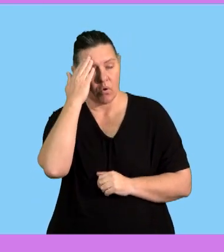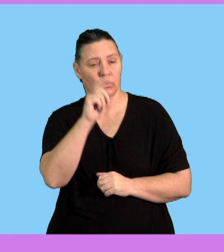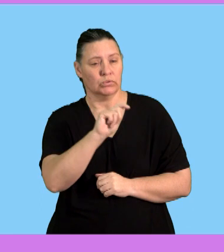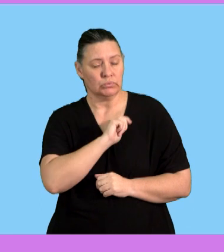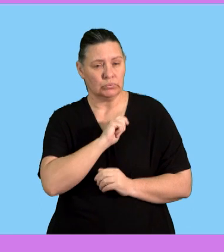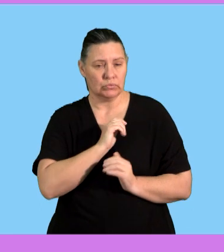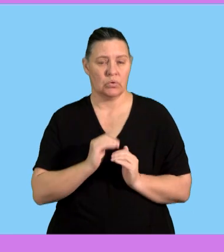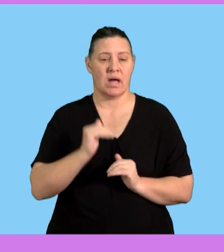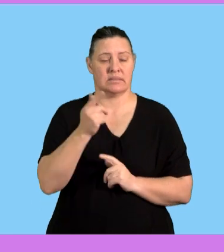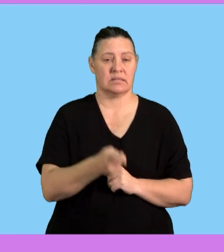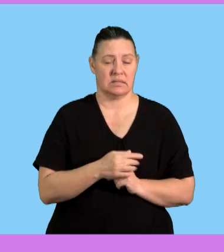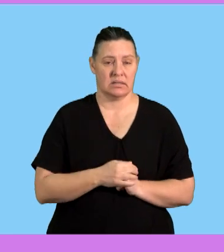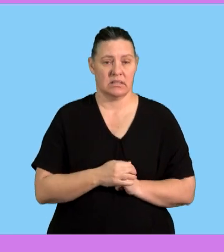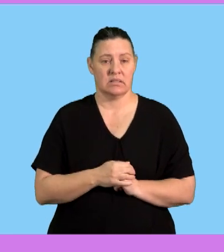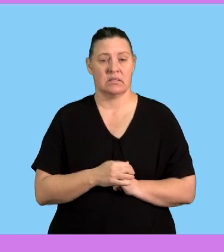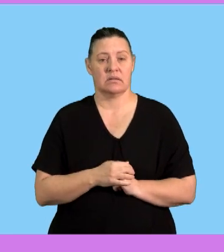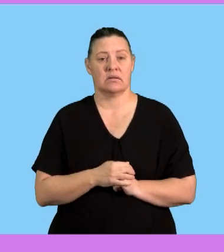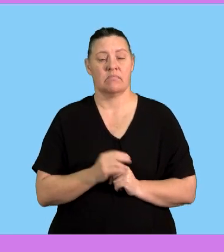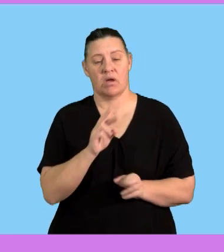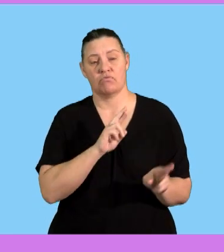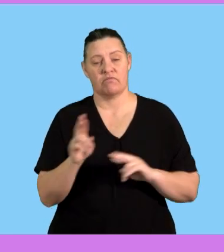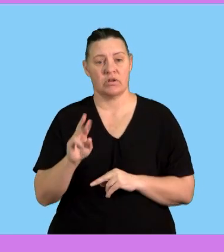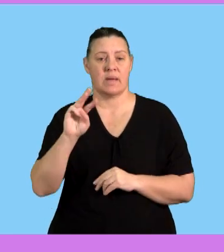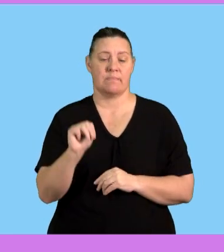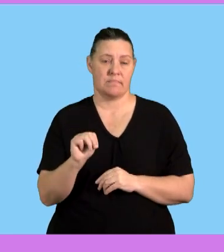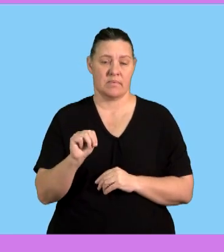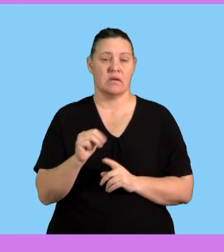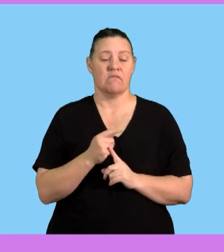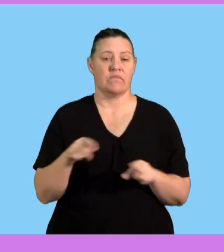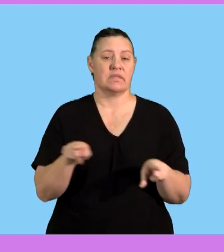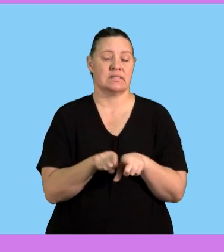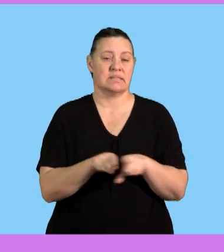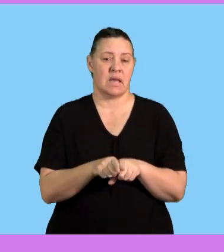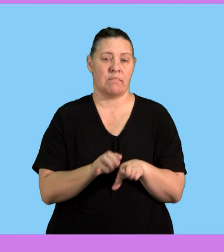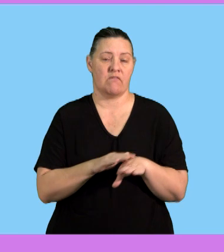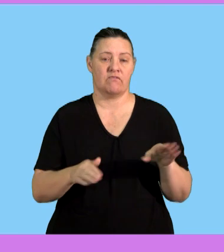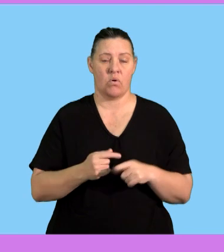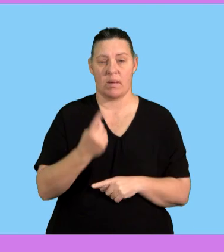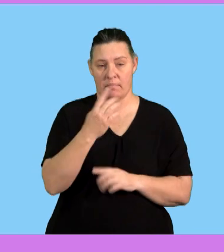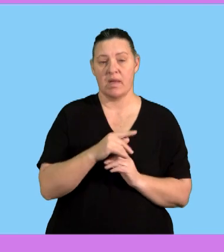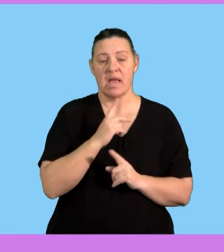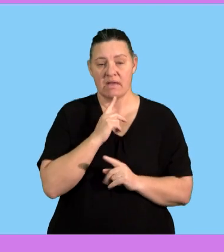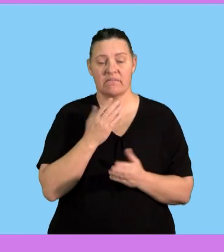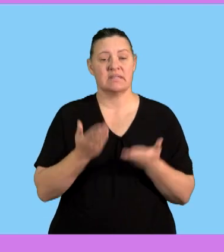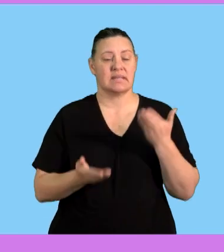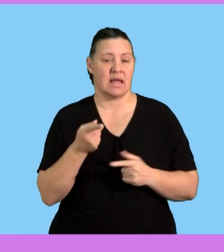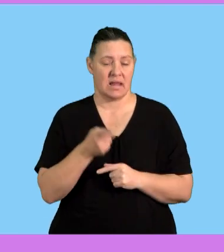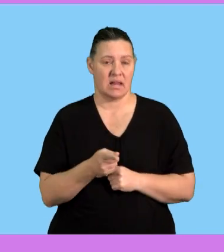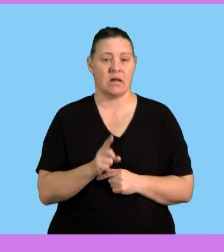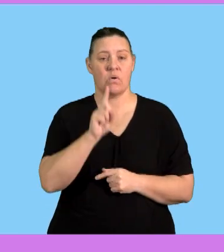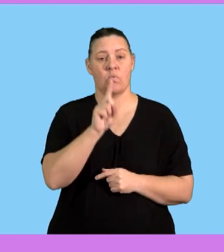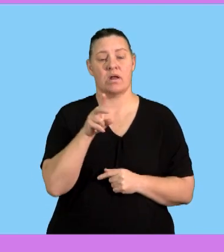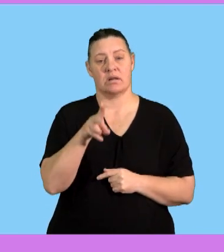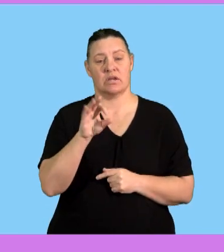height, meaning when I say actual height, I refer to meters, of the same floor lamp if the scale of the diagram is